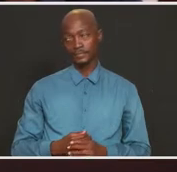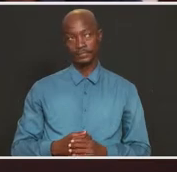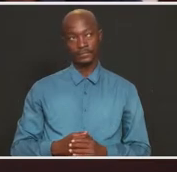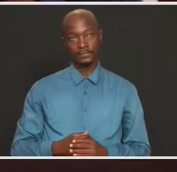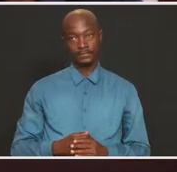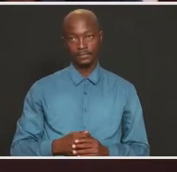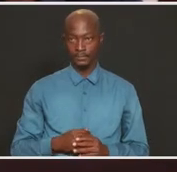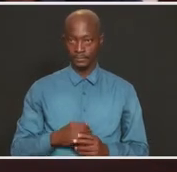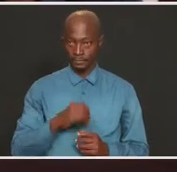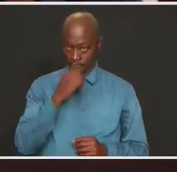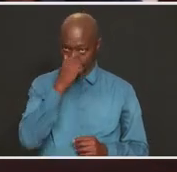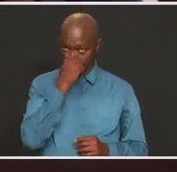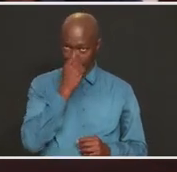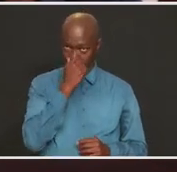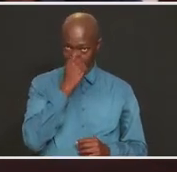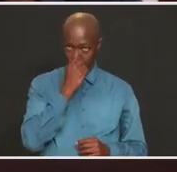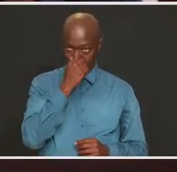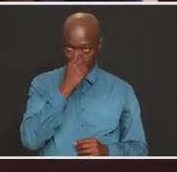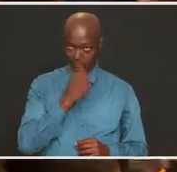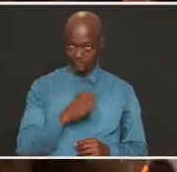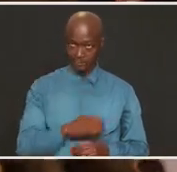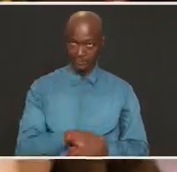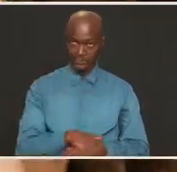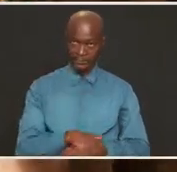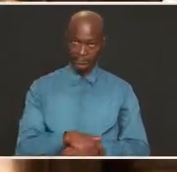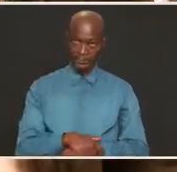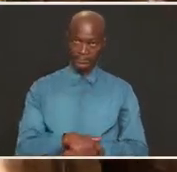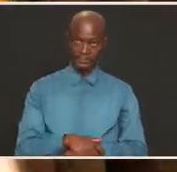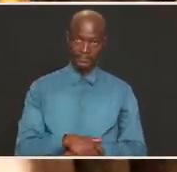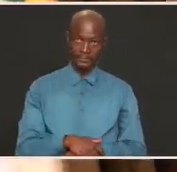yeah let's go my brother we know the rules